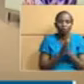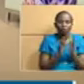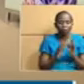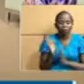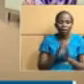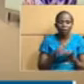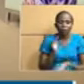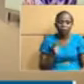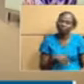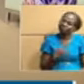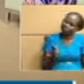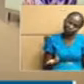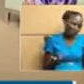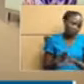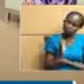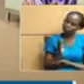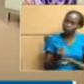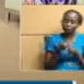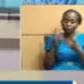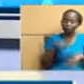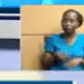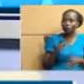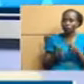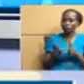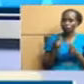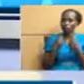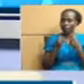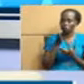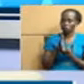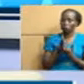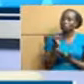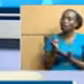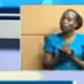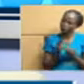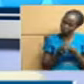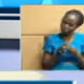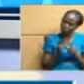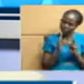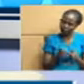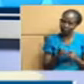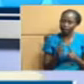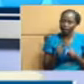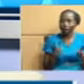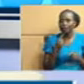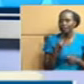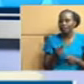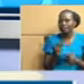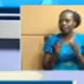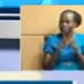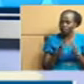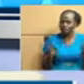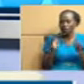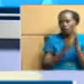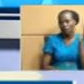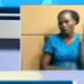is a misnomer for people to start talking about middle income. We are about to get there. And at the same time, we are saying we are a very poor country that